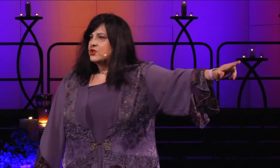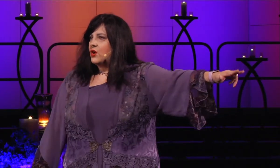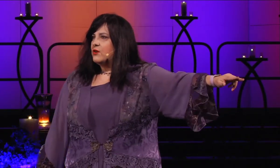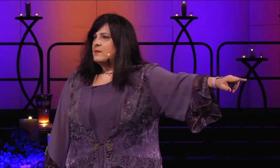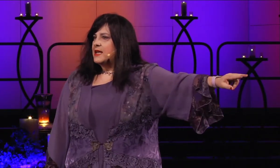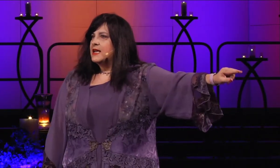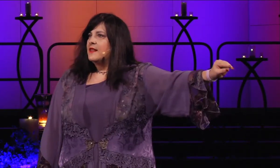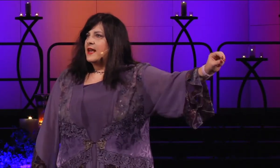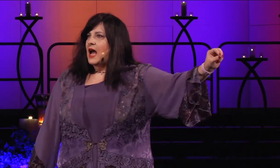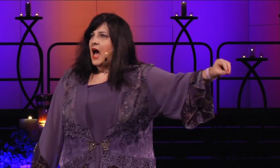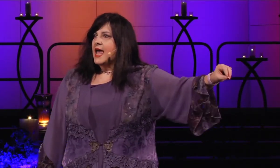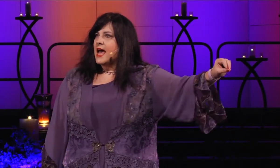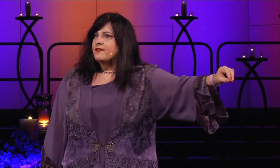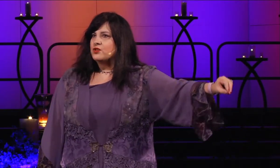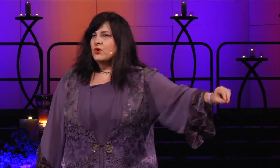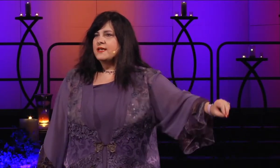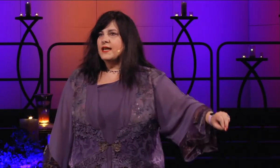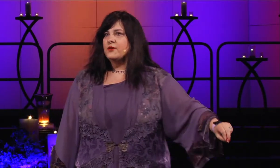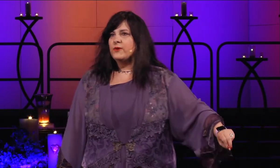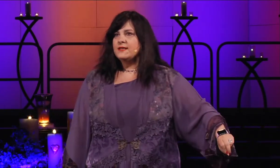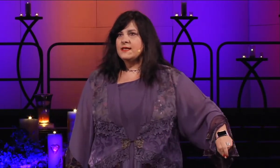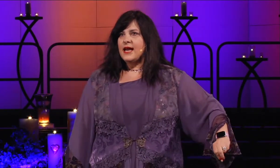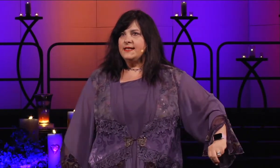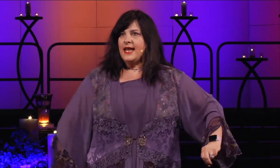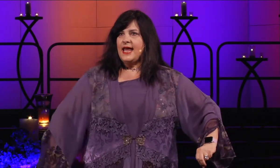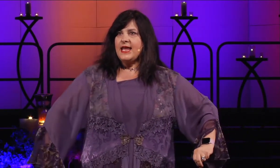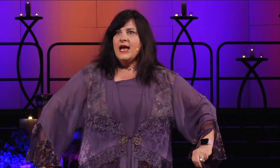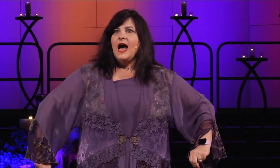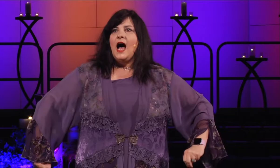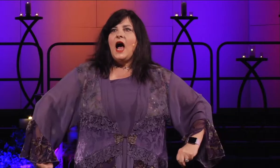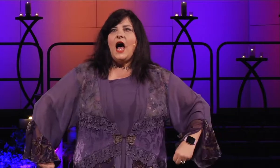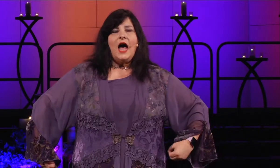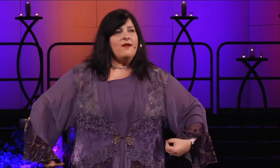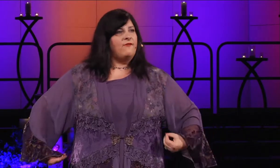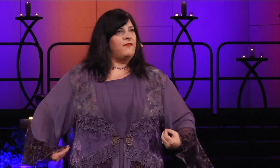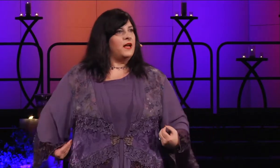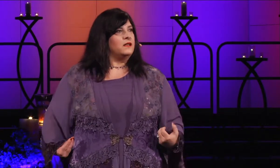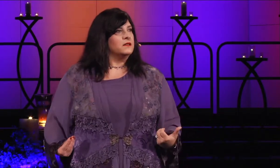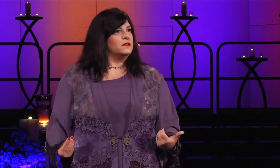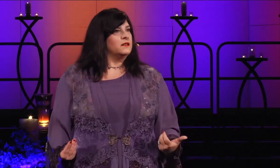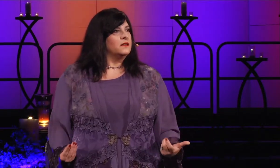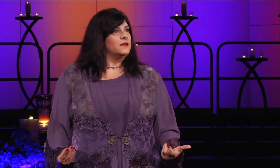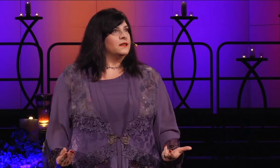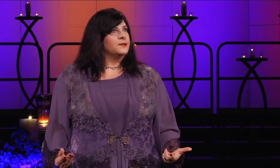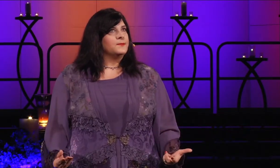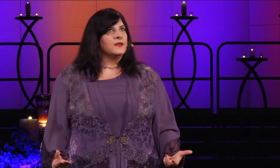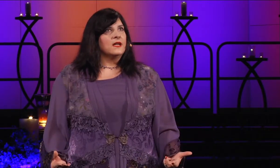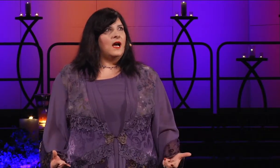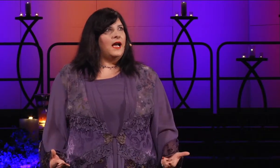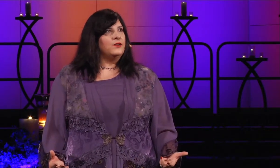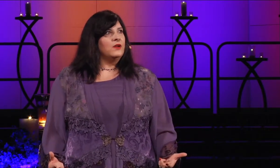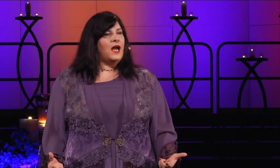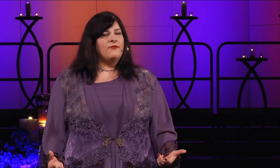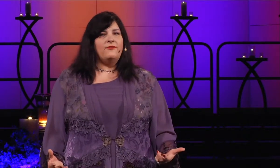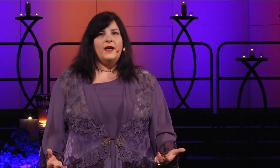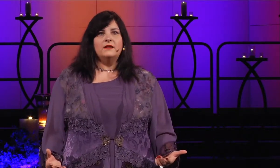And it showed me that I have a choice. And the rest of that day, I felt